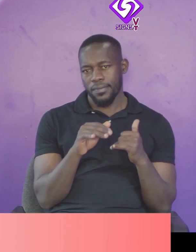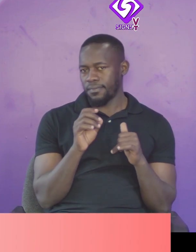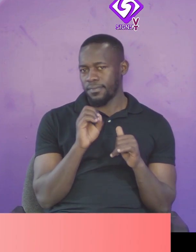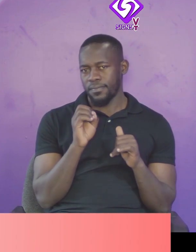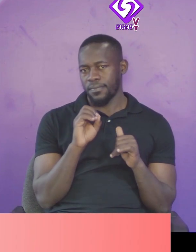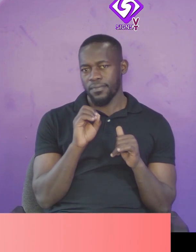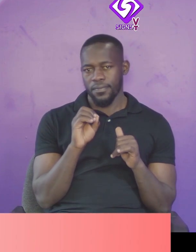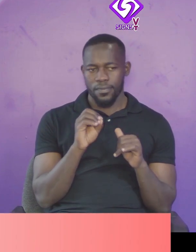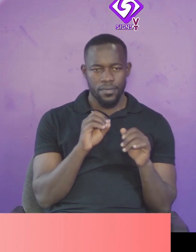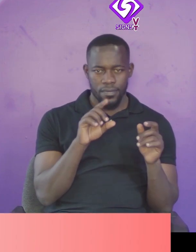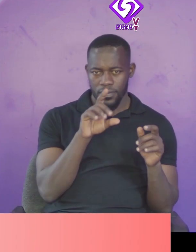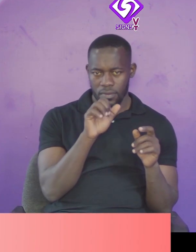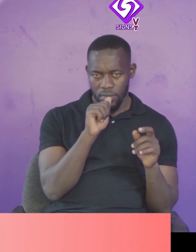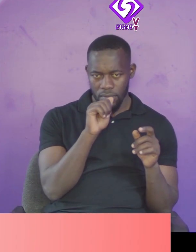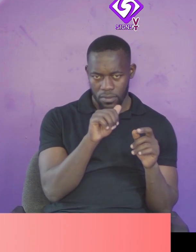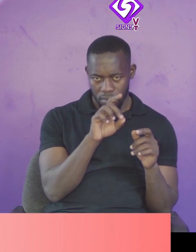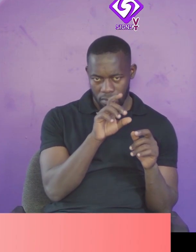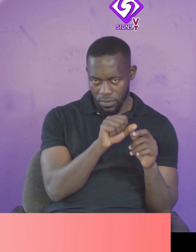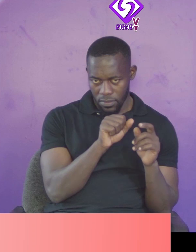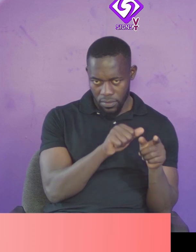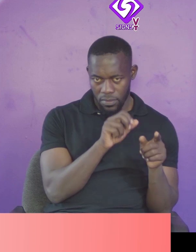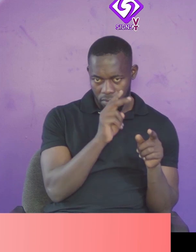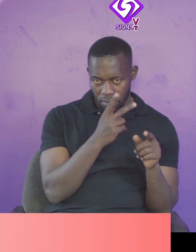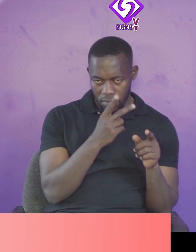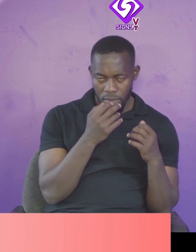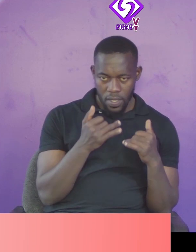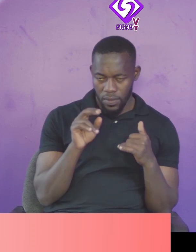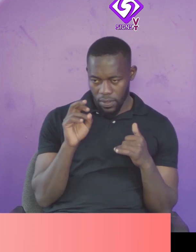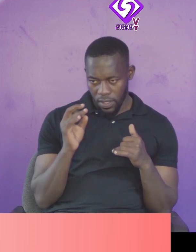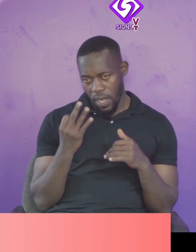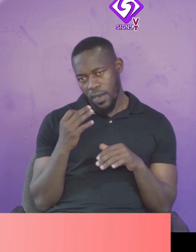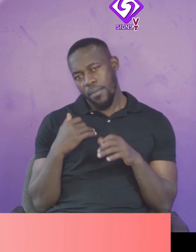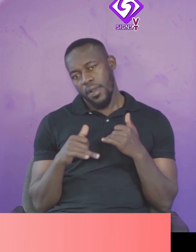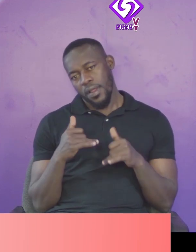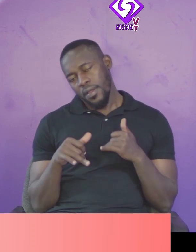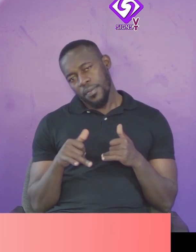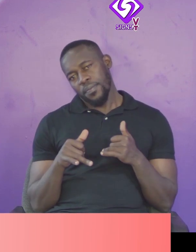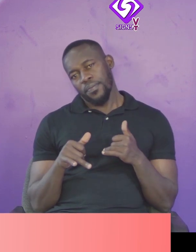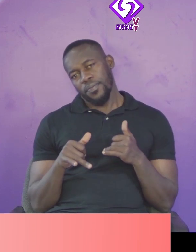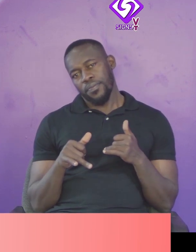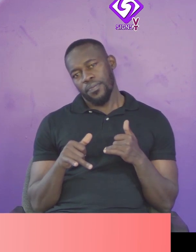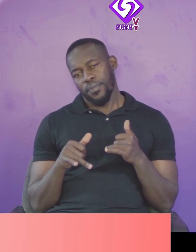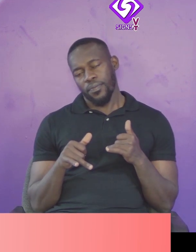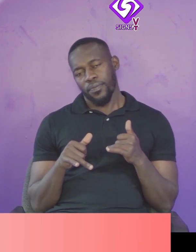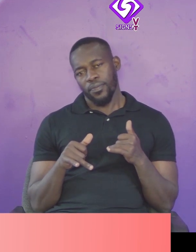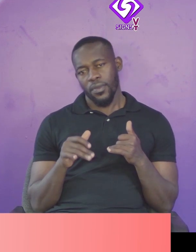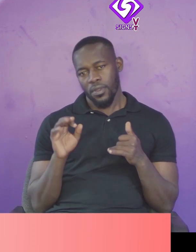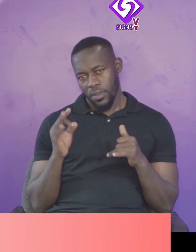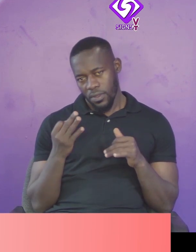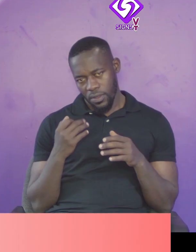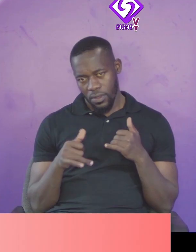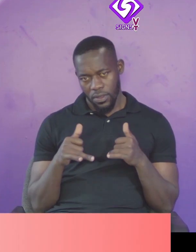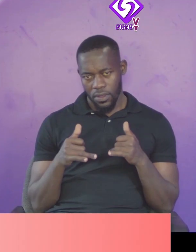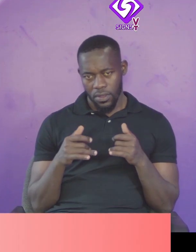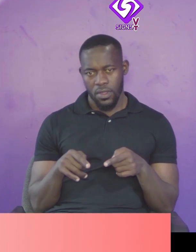the second because he was suspended the game against Arsenal. So the Leeds he was suspended is the second one. So this one is